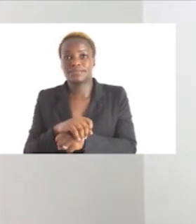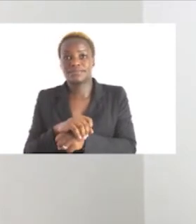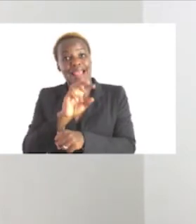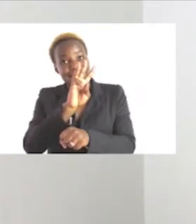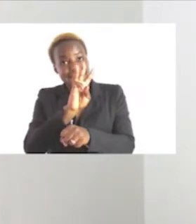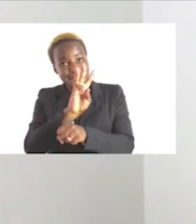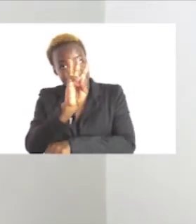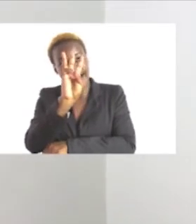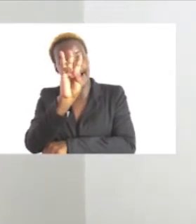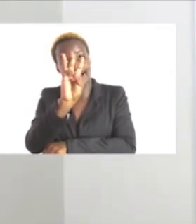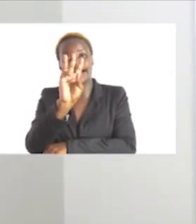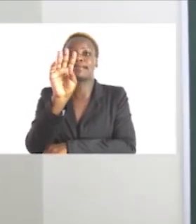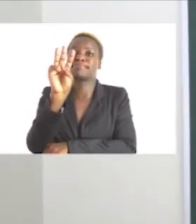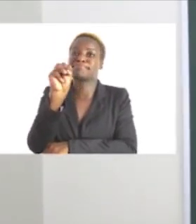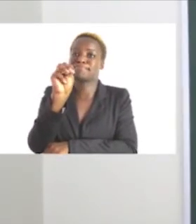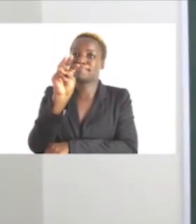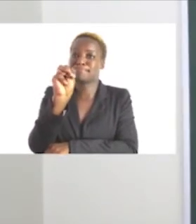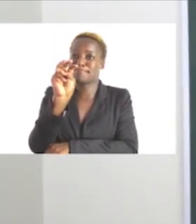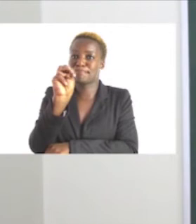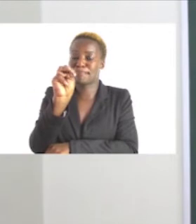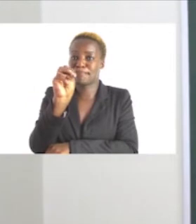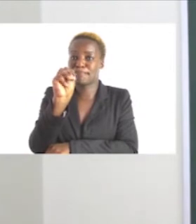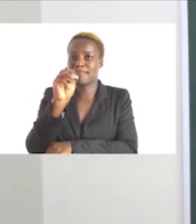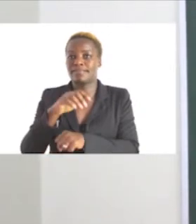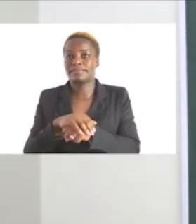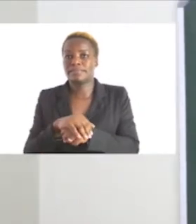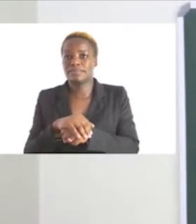And then we have March, which is the third.